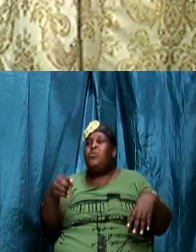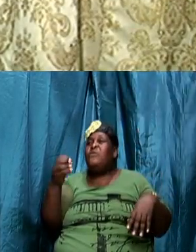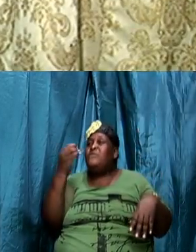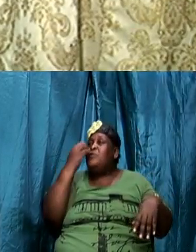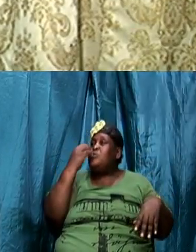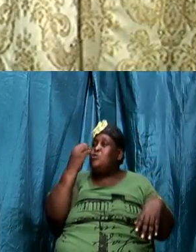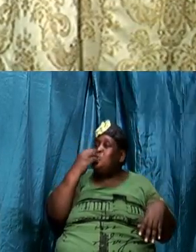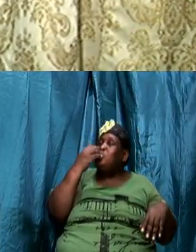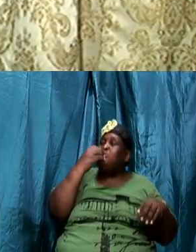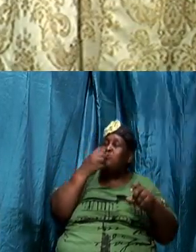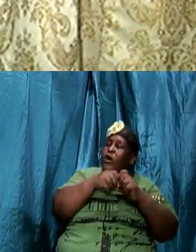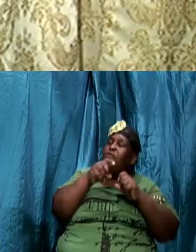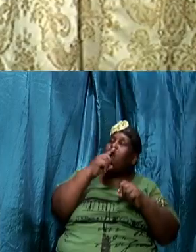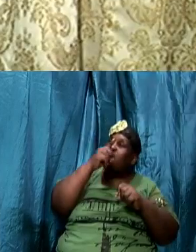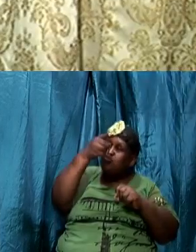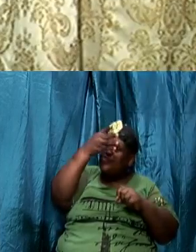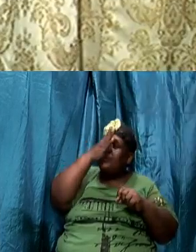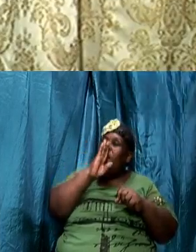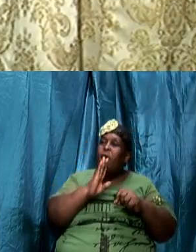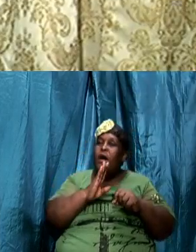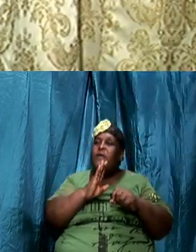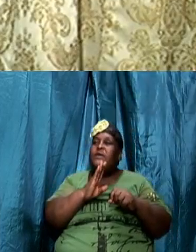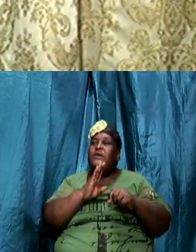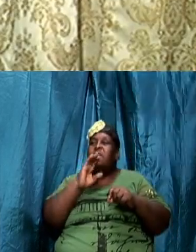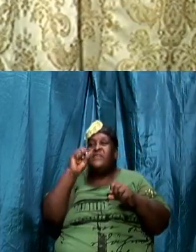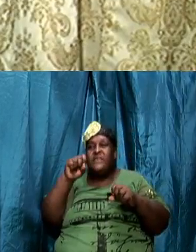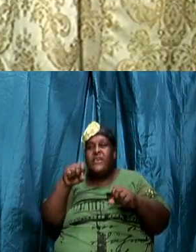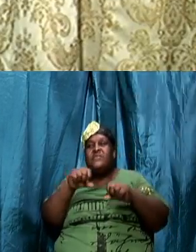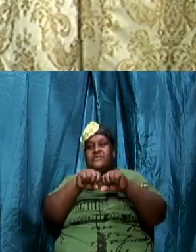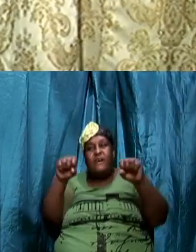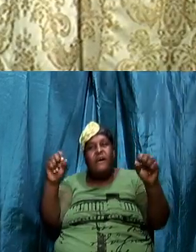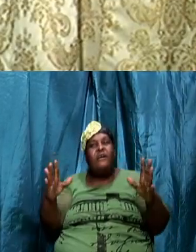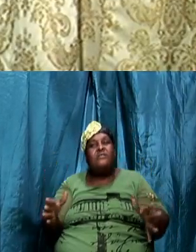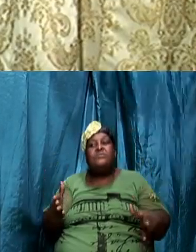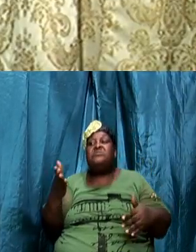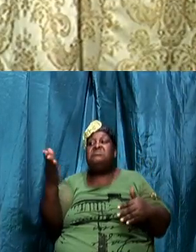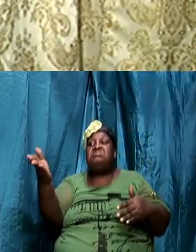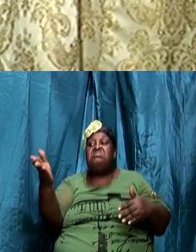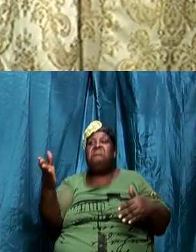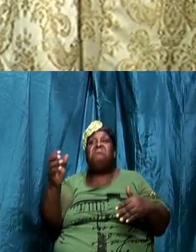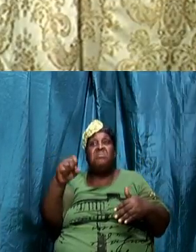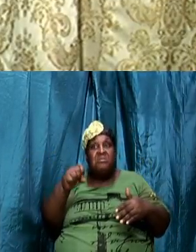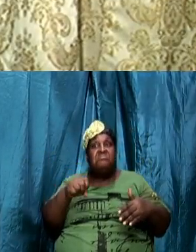of Jehovah. Yes, an altar was there, and they were at the altar.